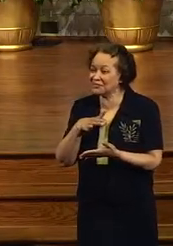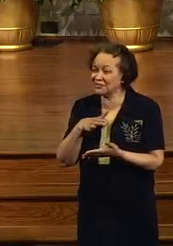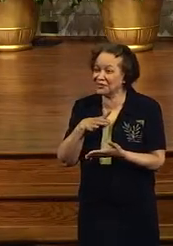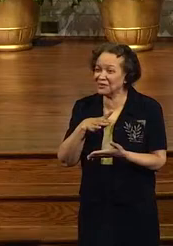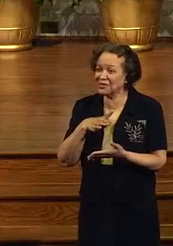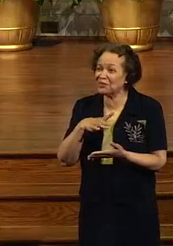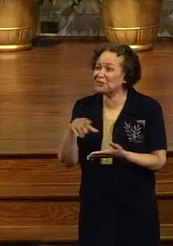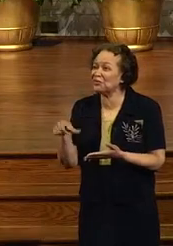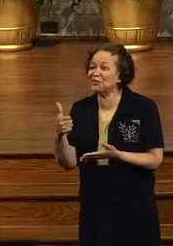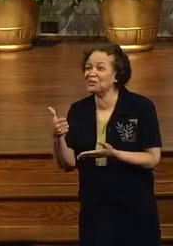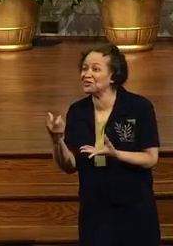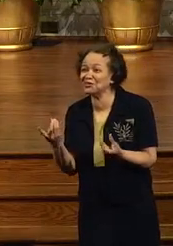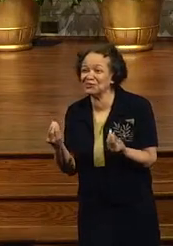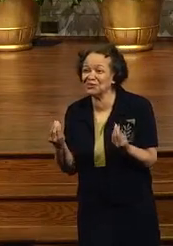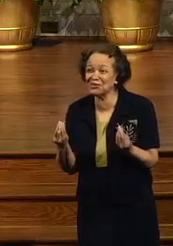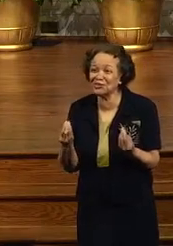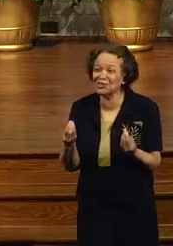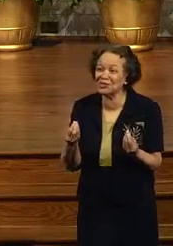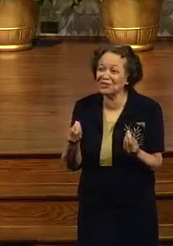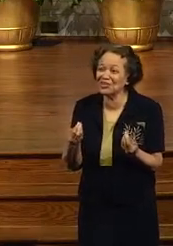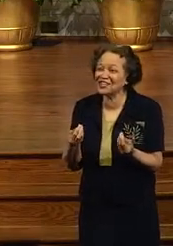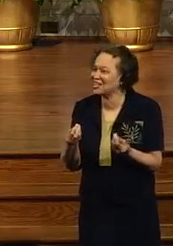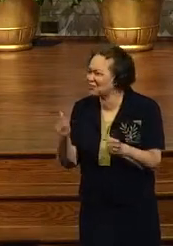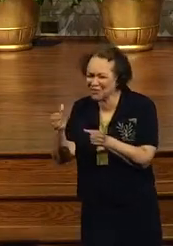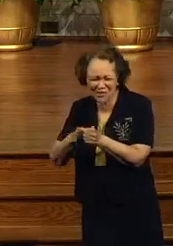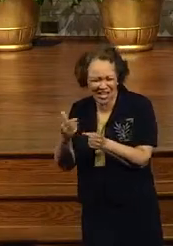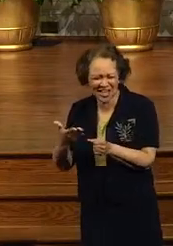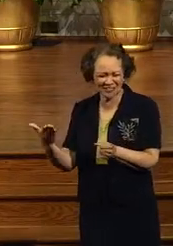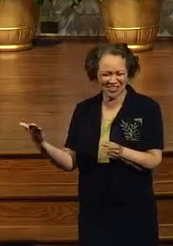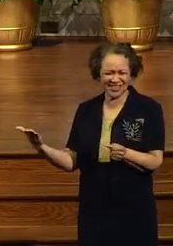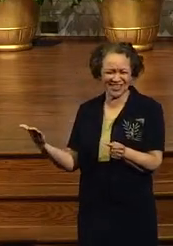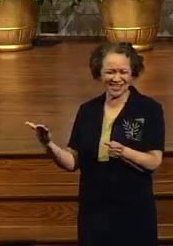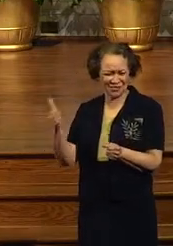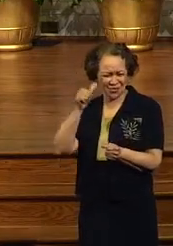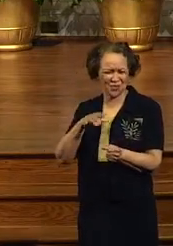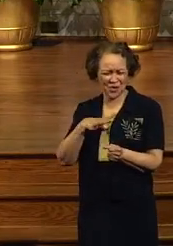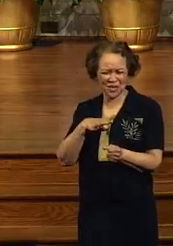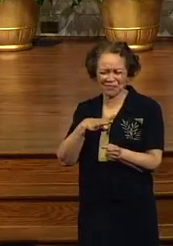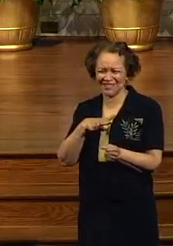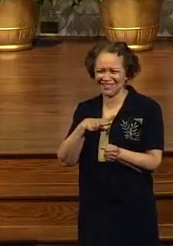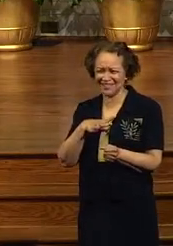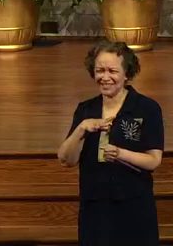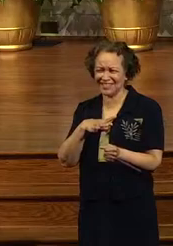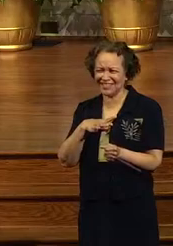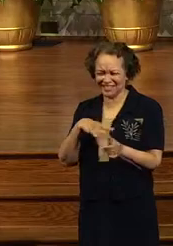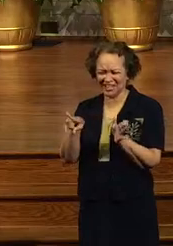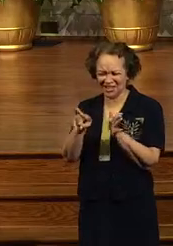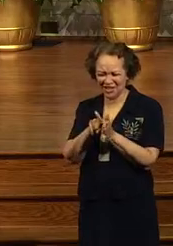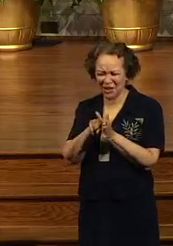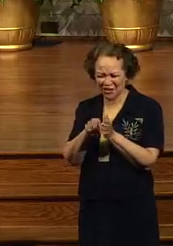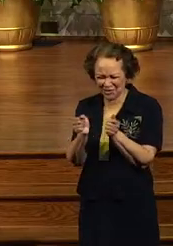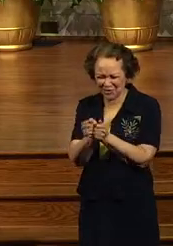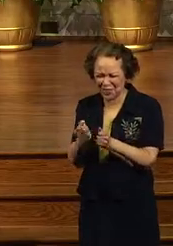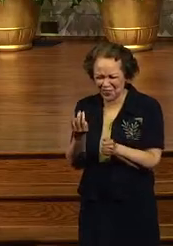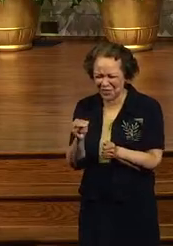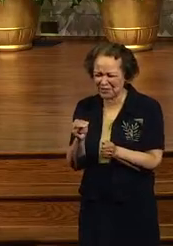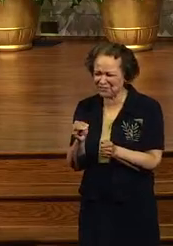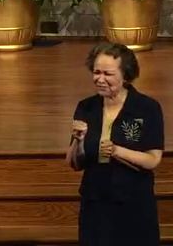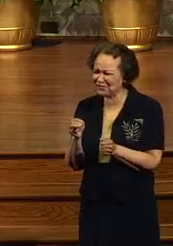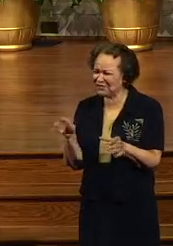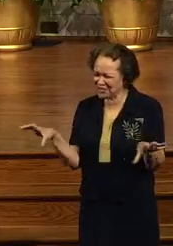What else they do? Everything. That's, let me say everything. All right, they just do everything.